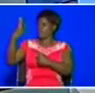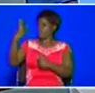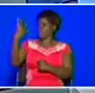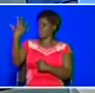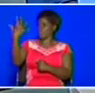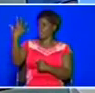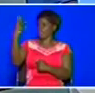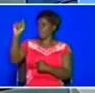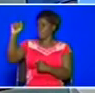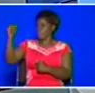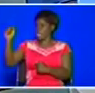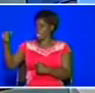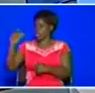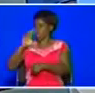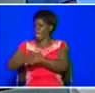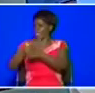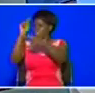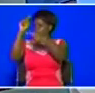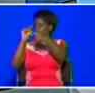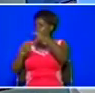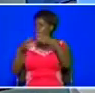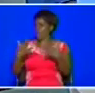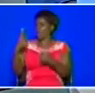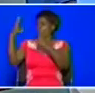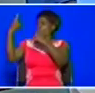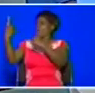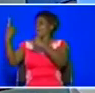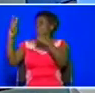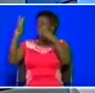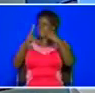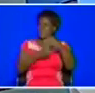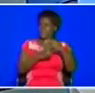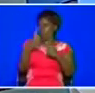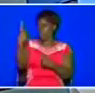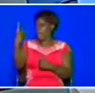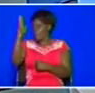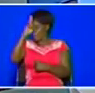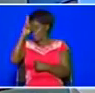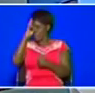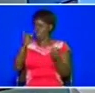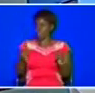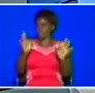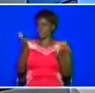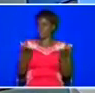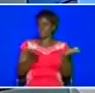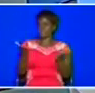45.4 million, mm-hmm. you get a ratio of 1 to 759. So one police officer